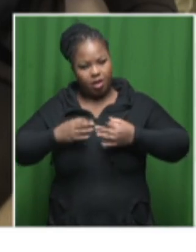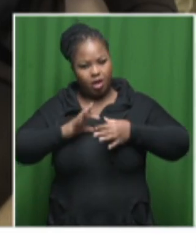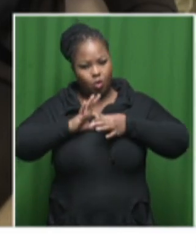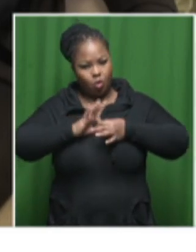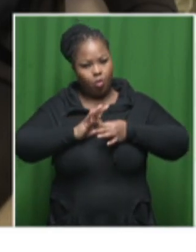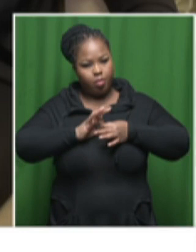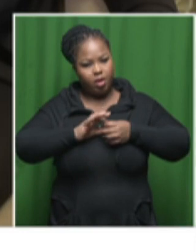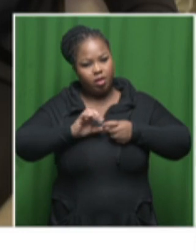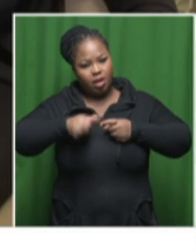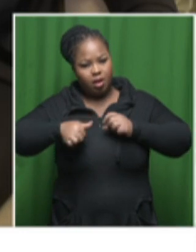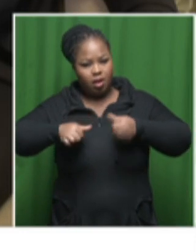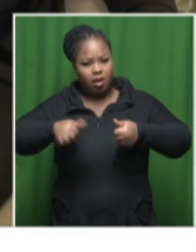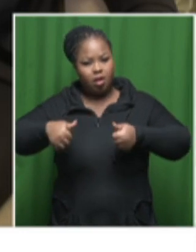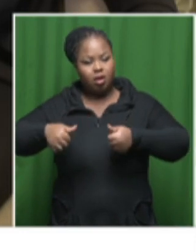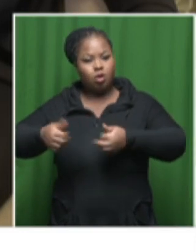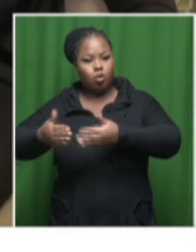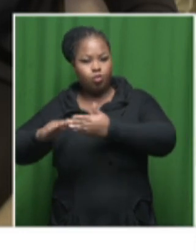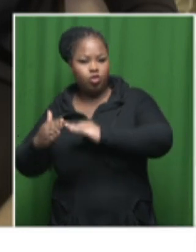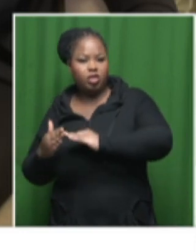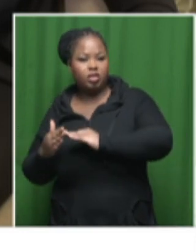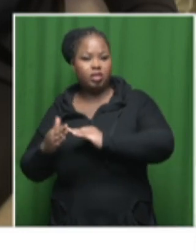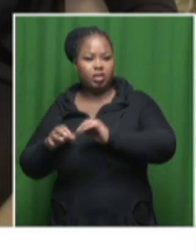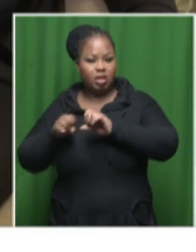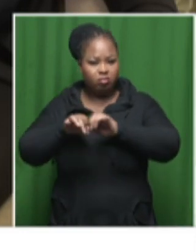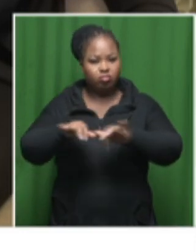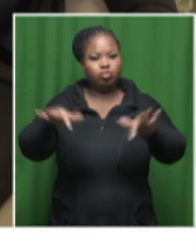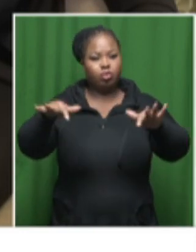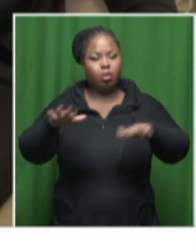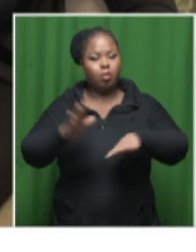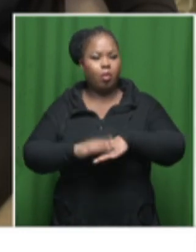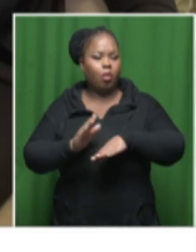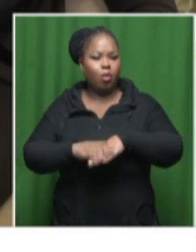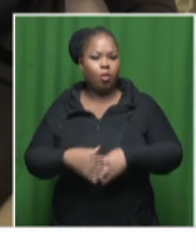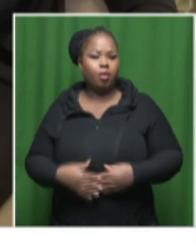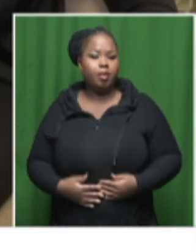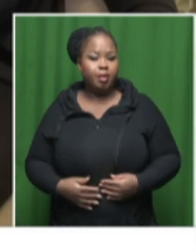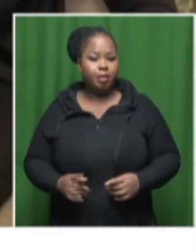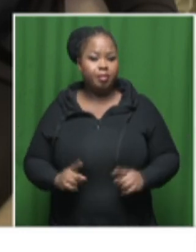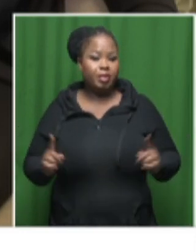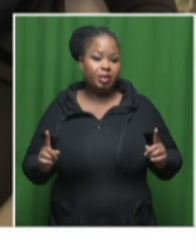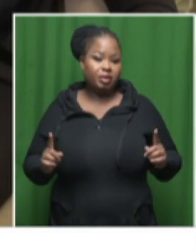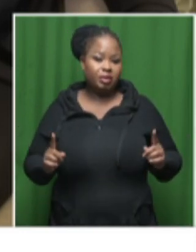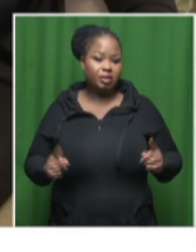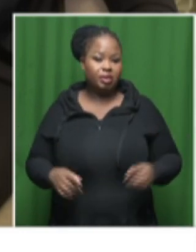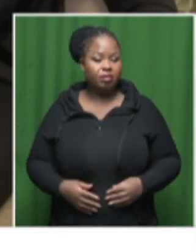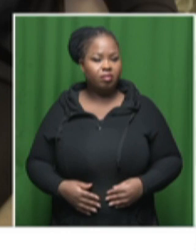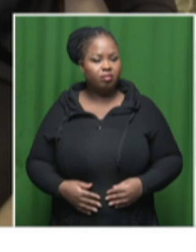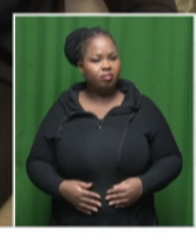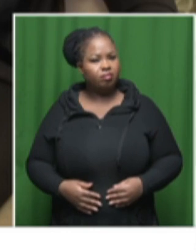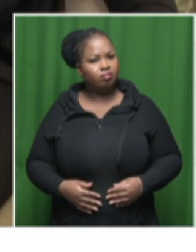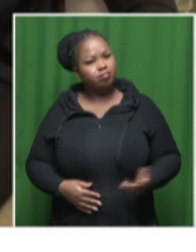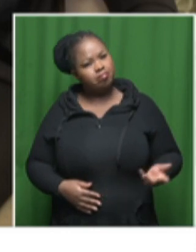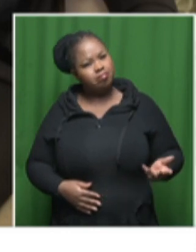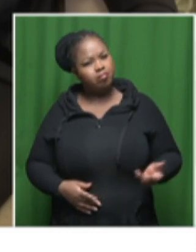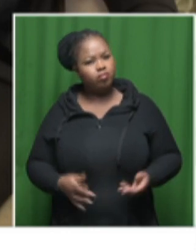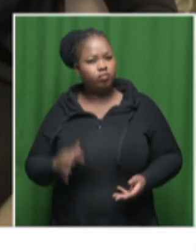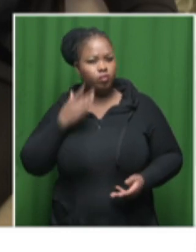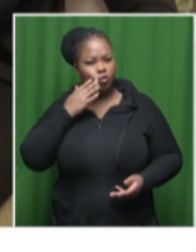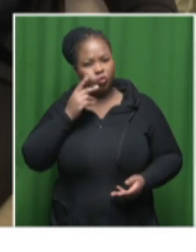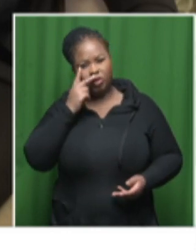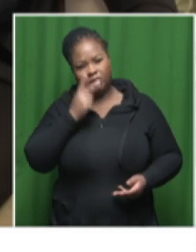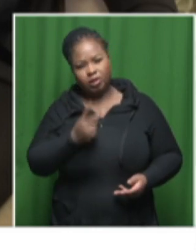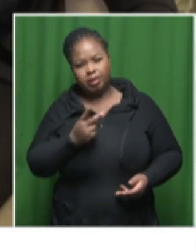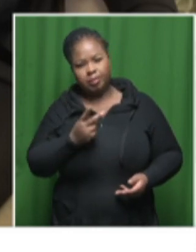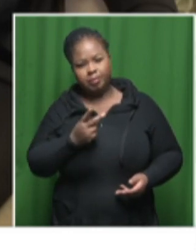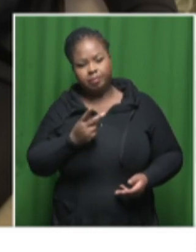then spread towards society and broaden from there. However, when we look at the